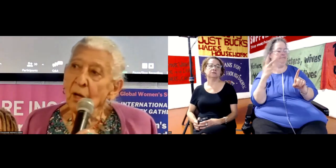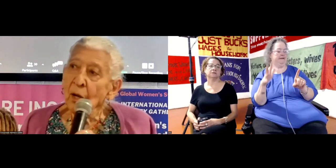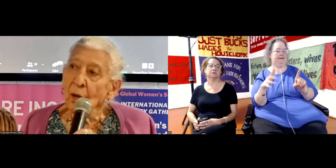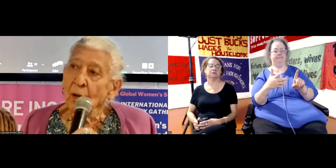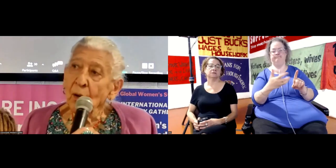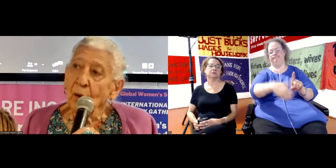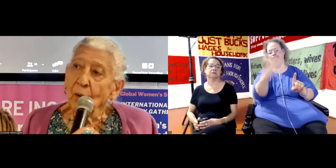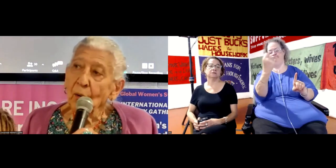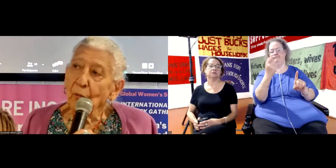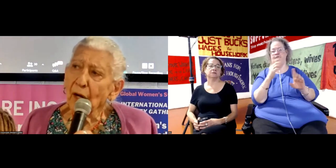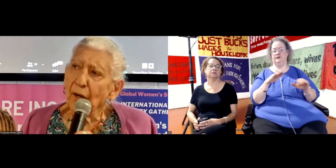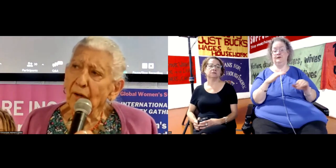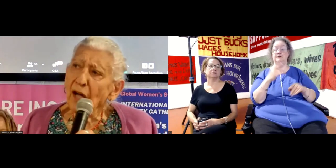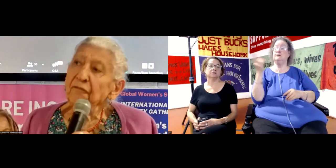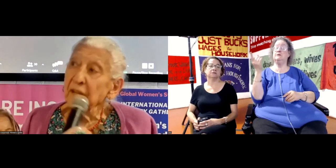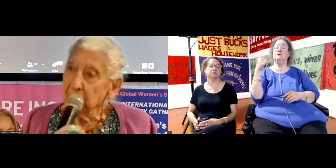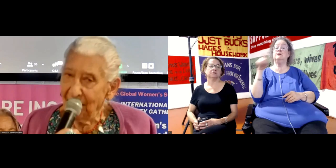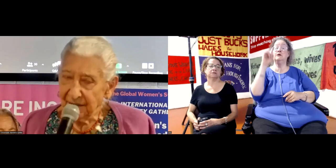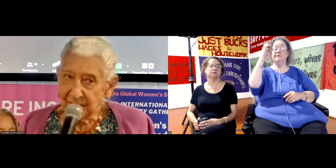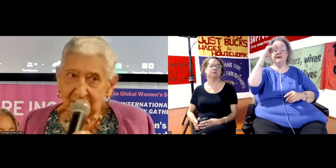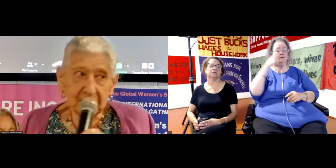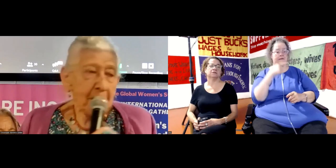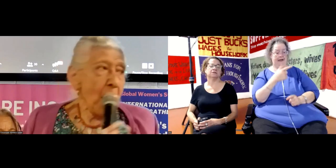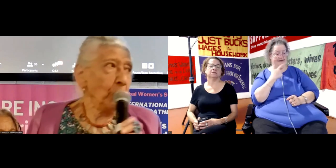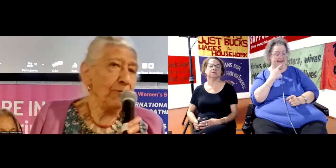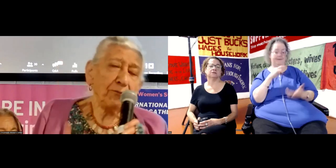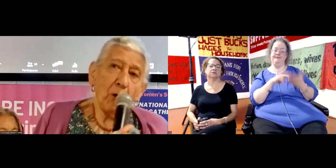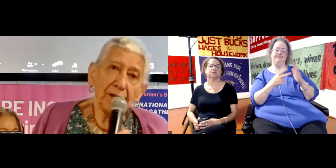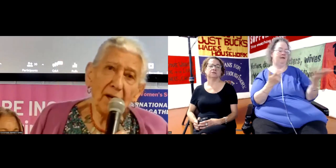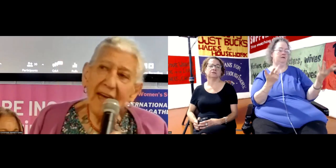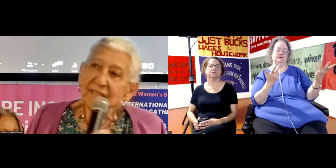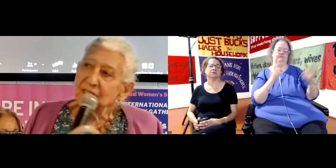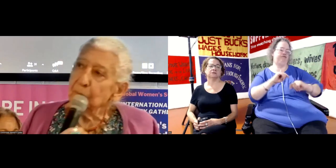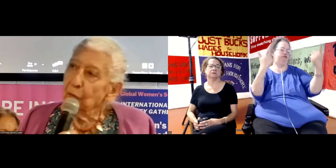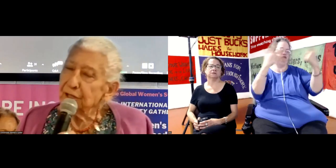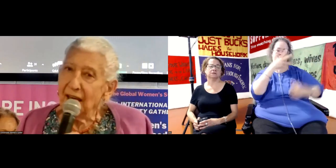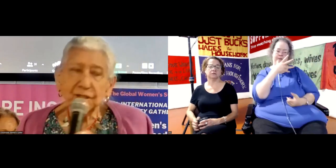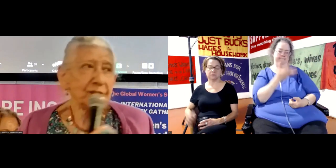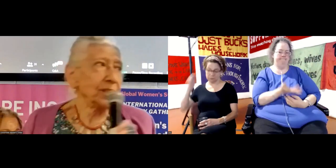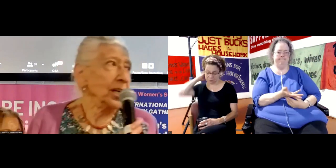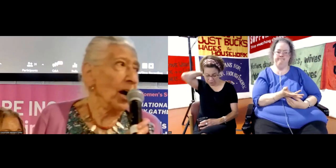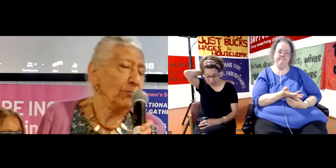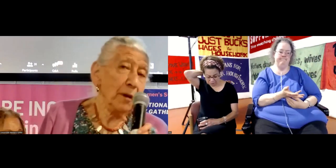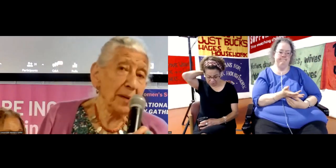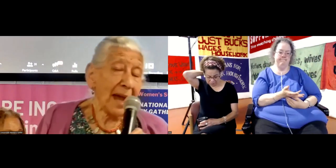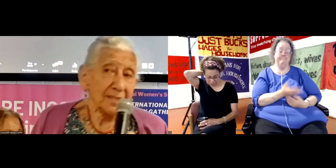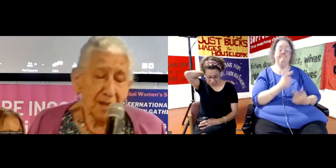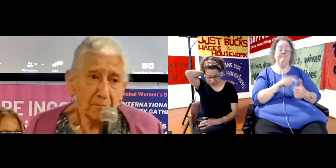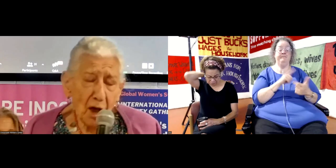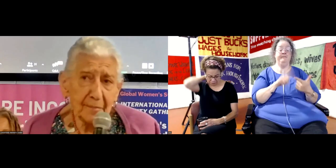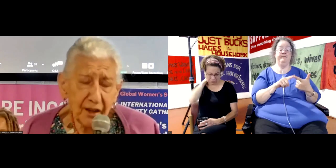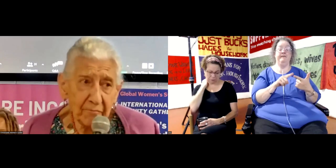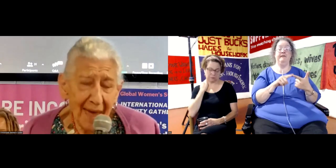women were unfit mothers. We fought against deportation of women